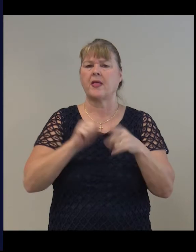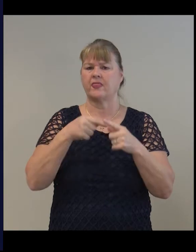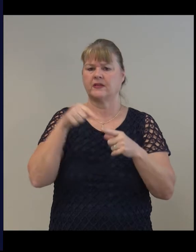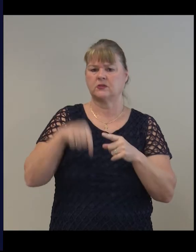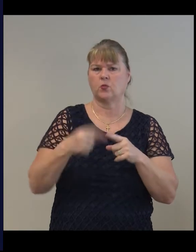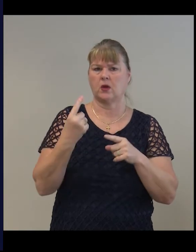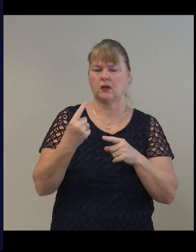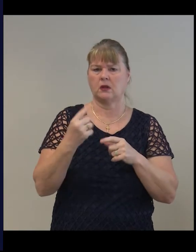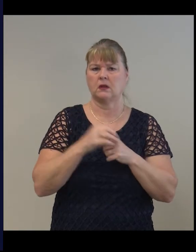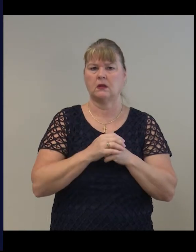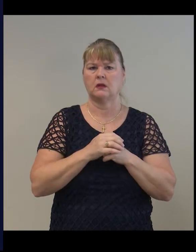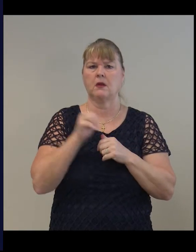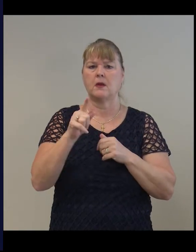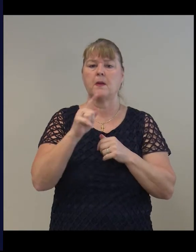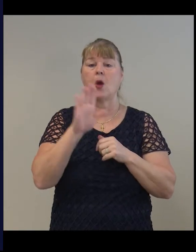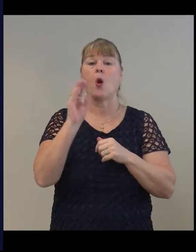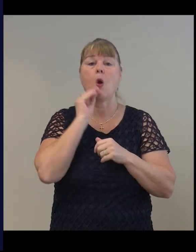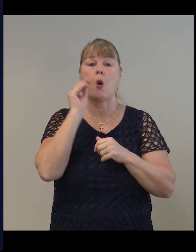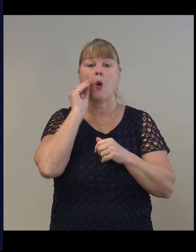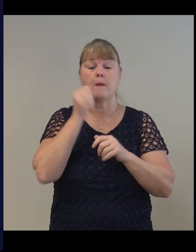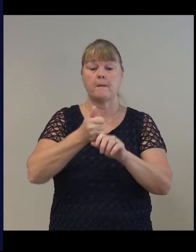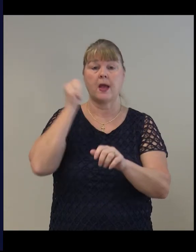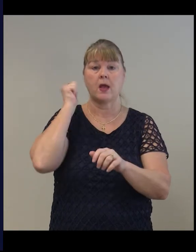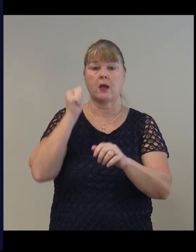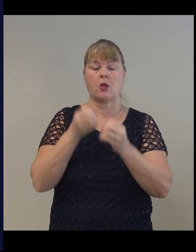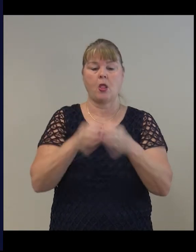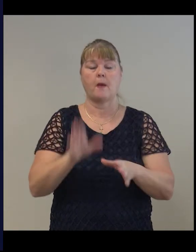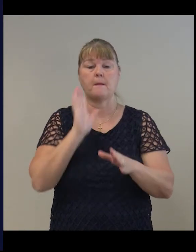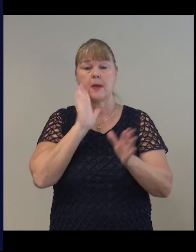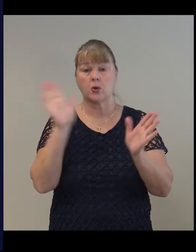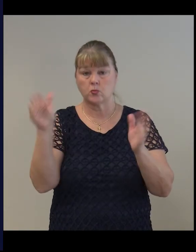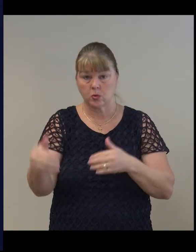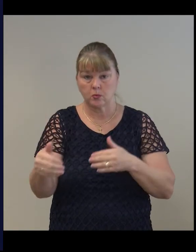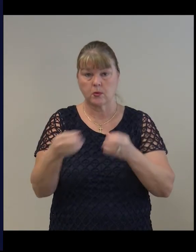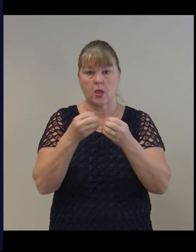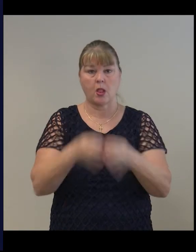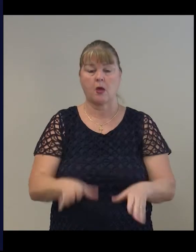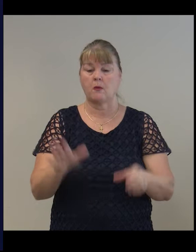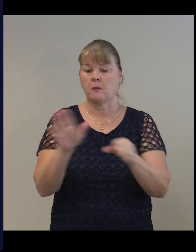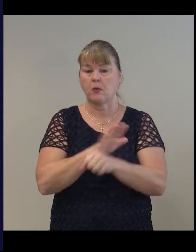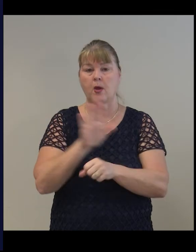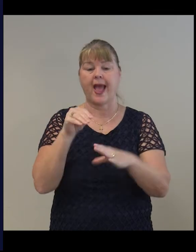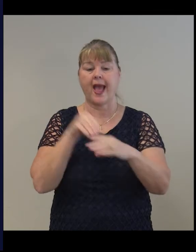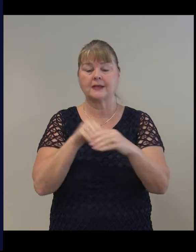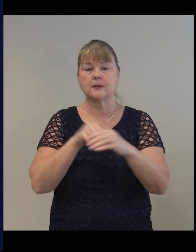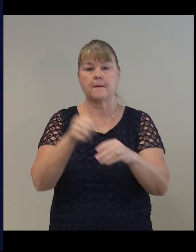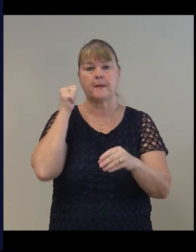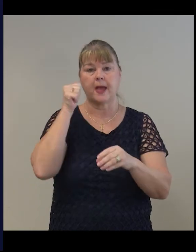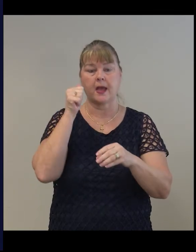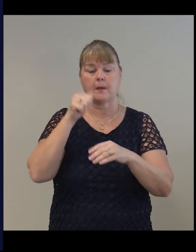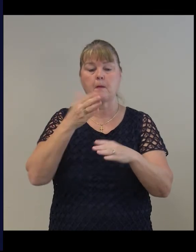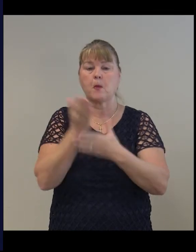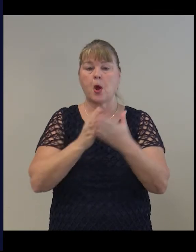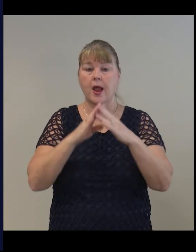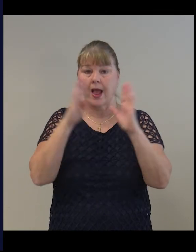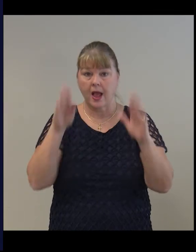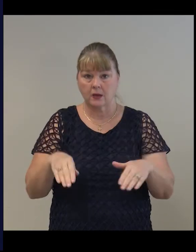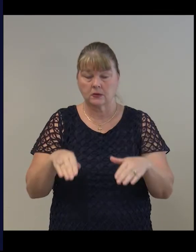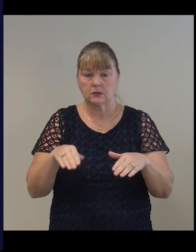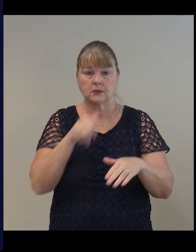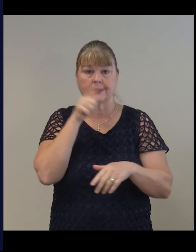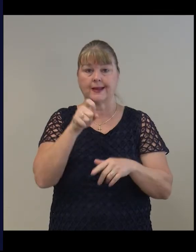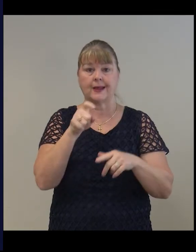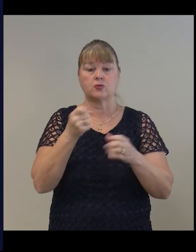they've completely lost a bedroom. They've completely lost access to that back portion of the house. They can't necessarily drive underneath